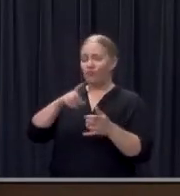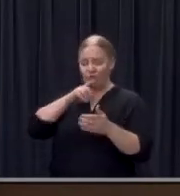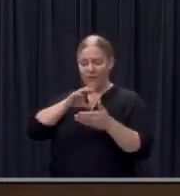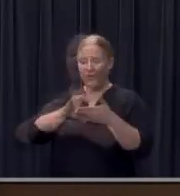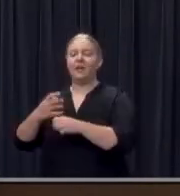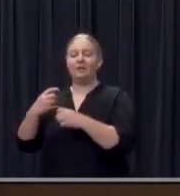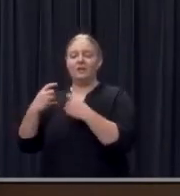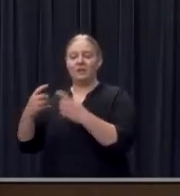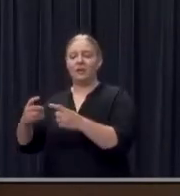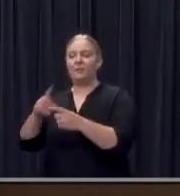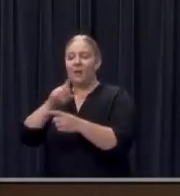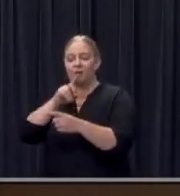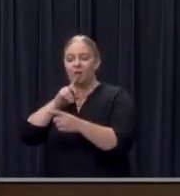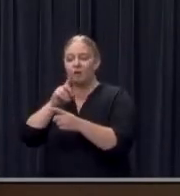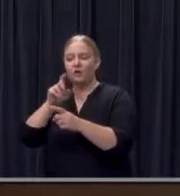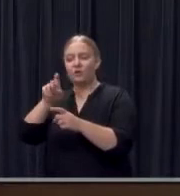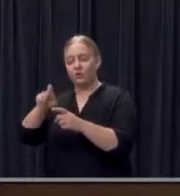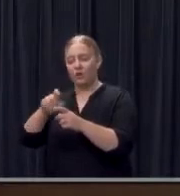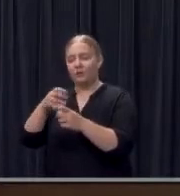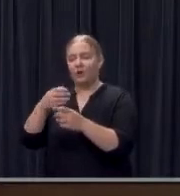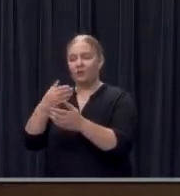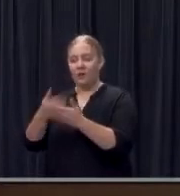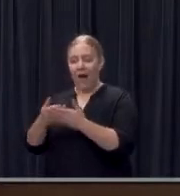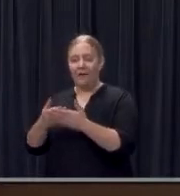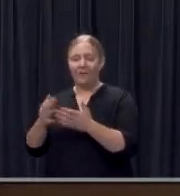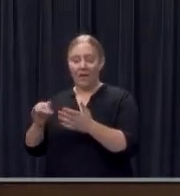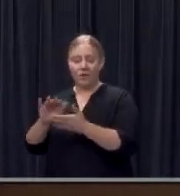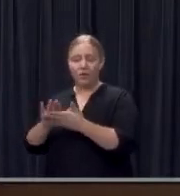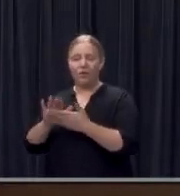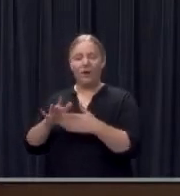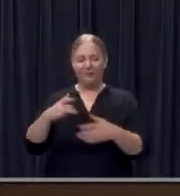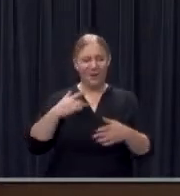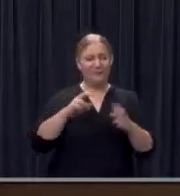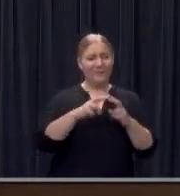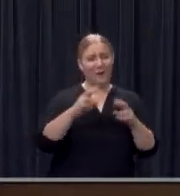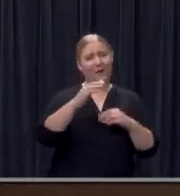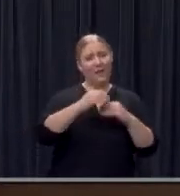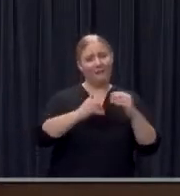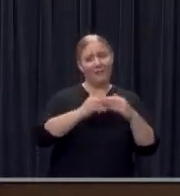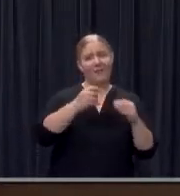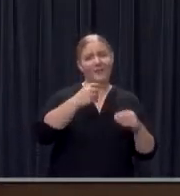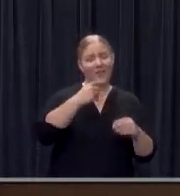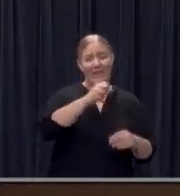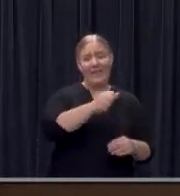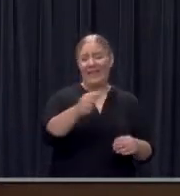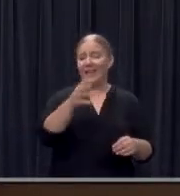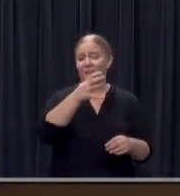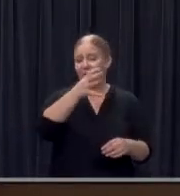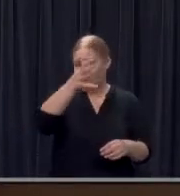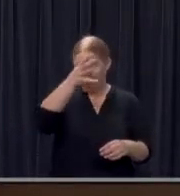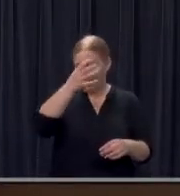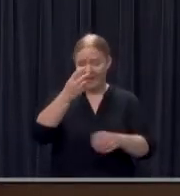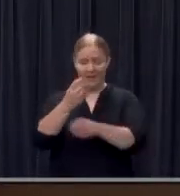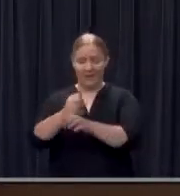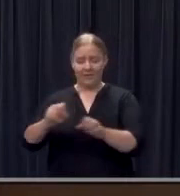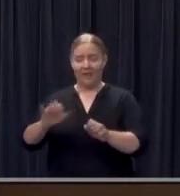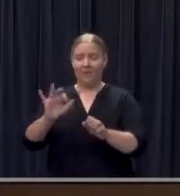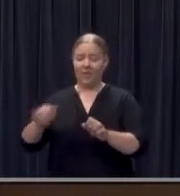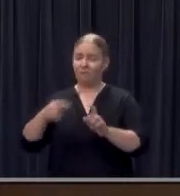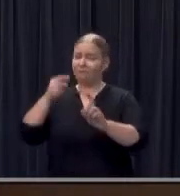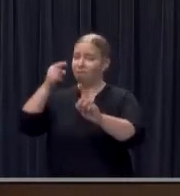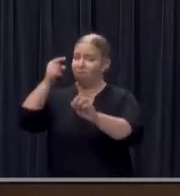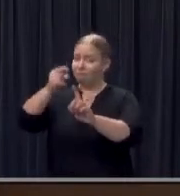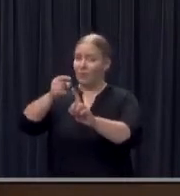brilliant investment. So we're doing the right things. I feel very comfortable saying to any parent that, you know, safety is a priority,